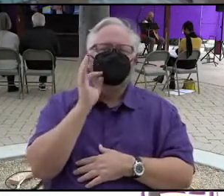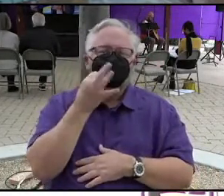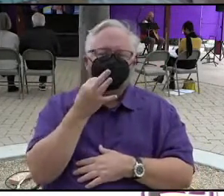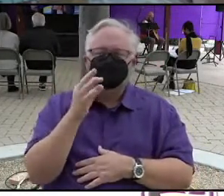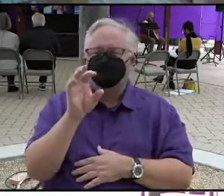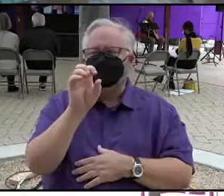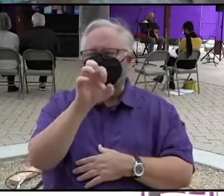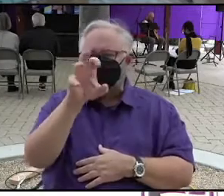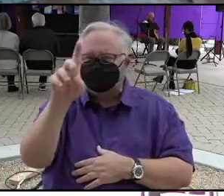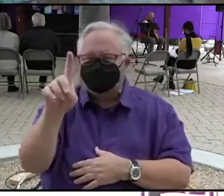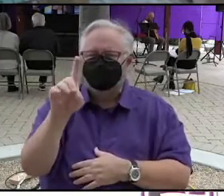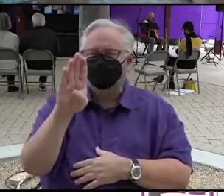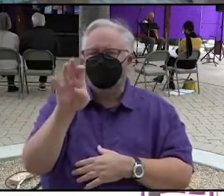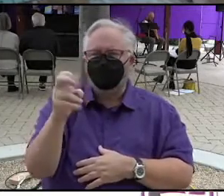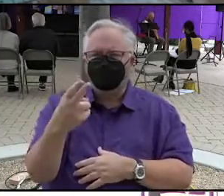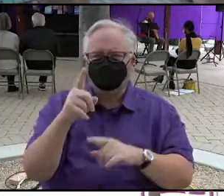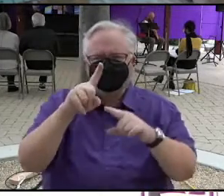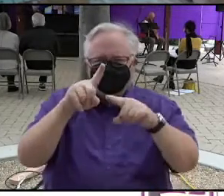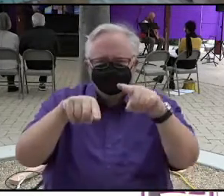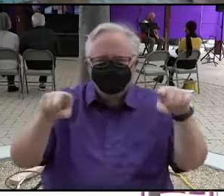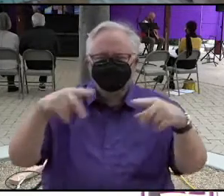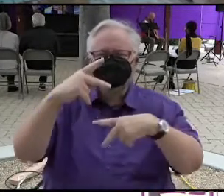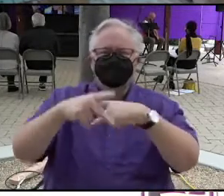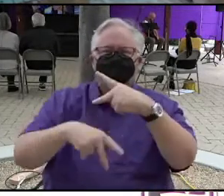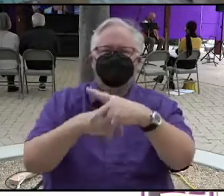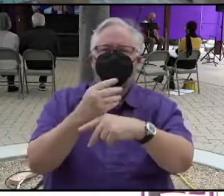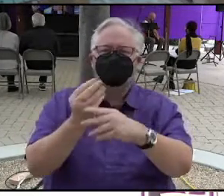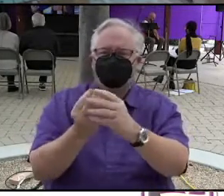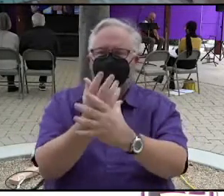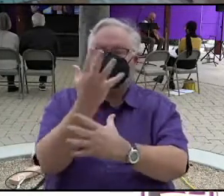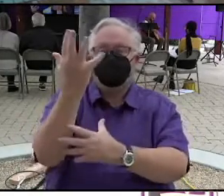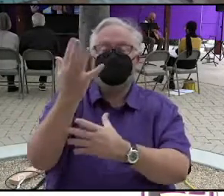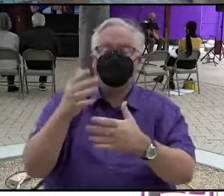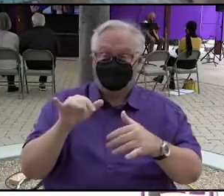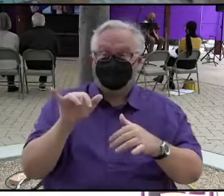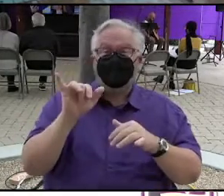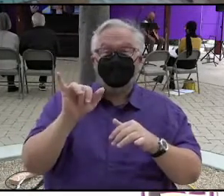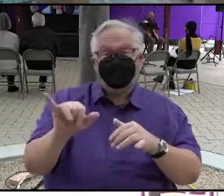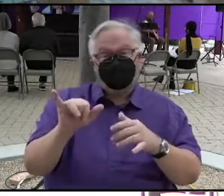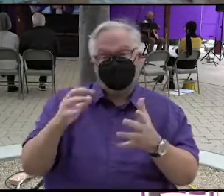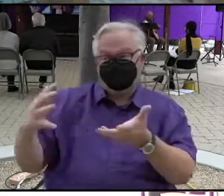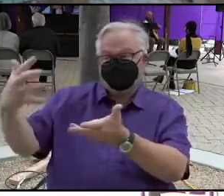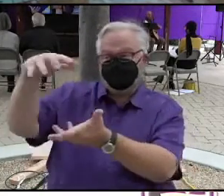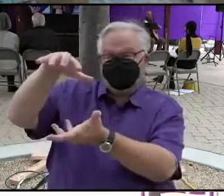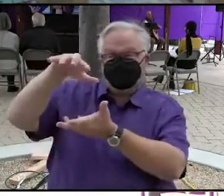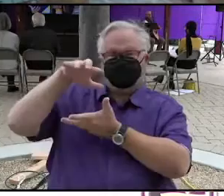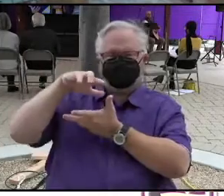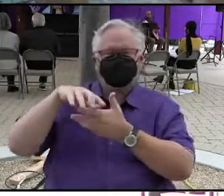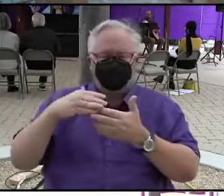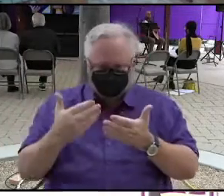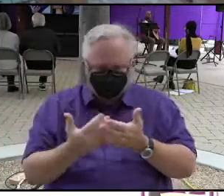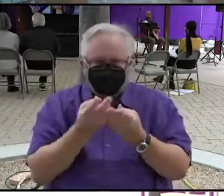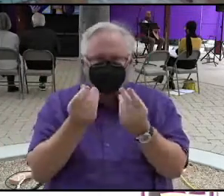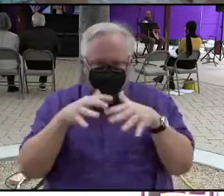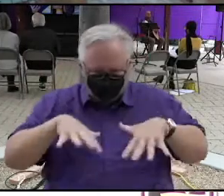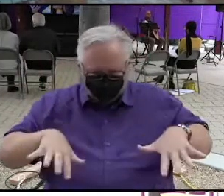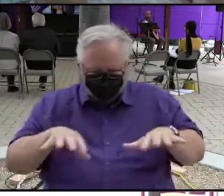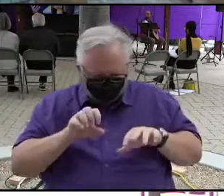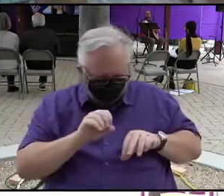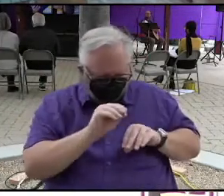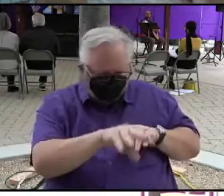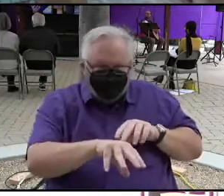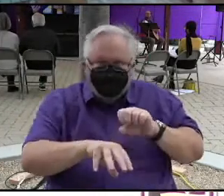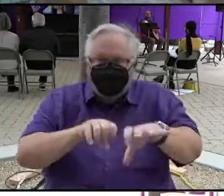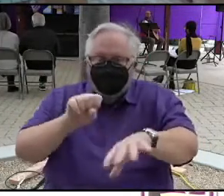of plants. These she scattered onto the new ground and carefully tended each one until the